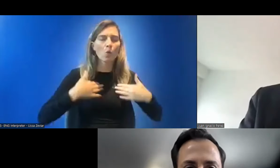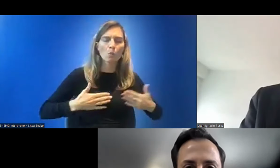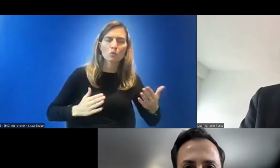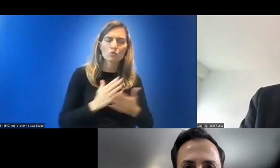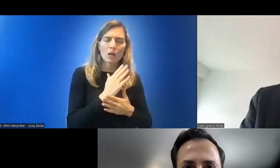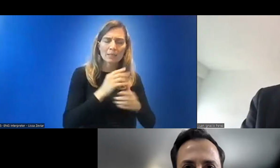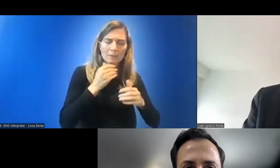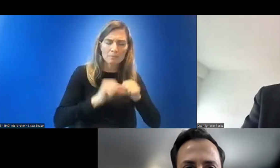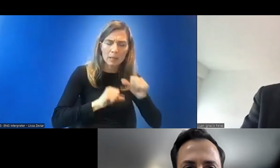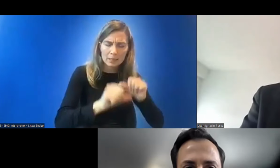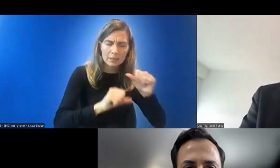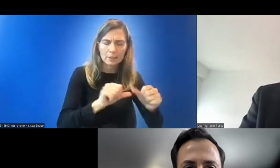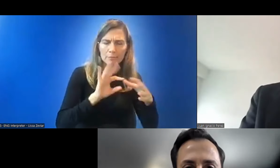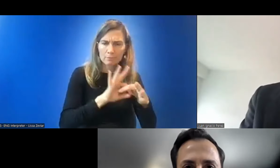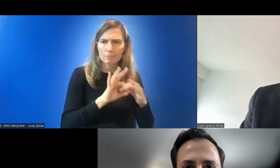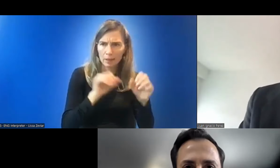Thank you.